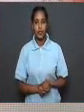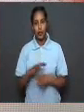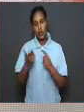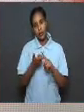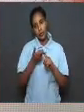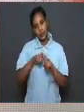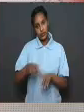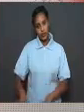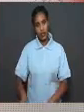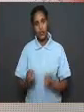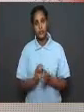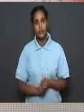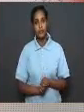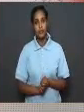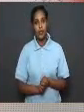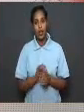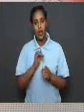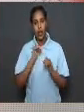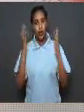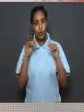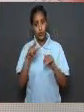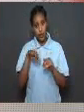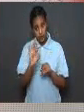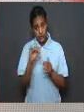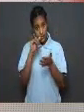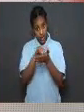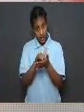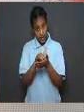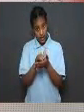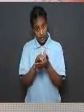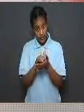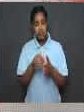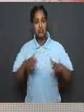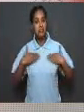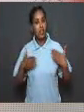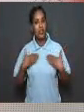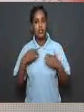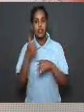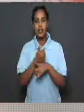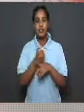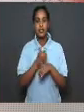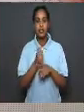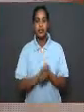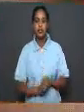Welcome back, students. I hope you found that to be an interesting activity.